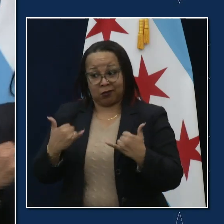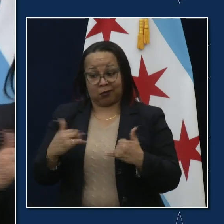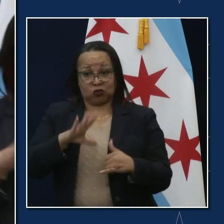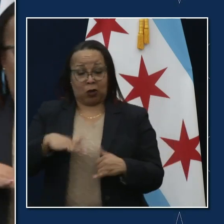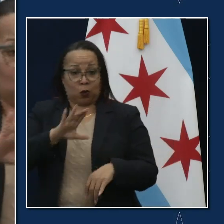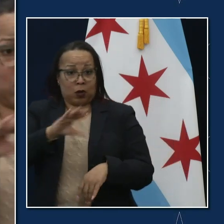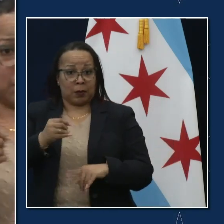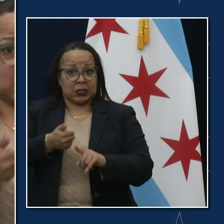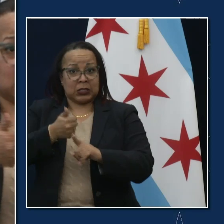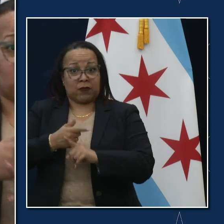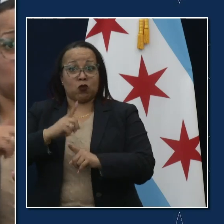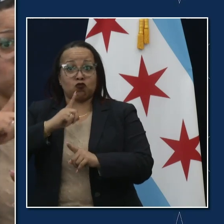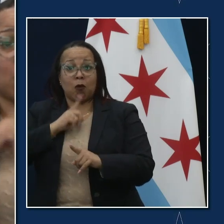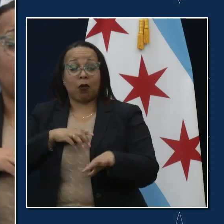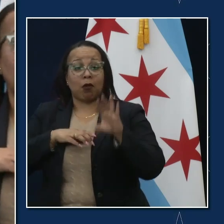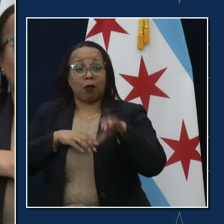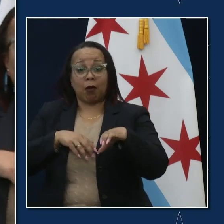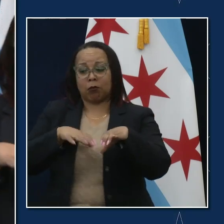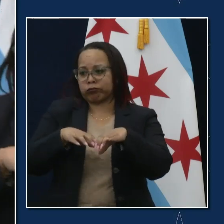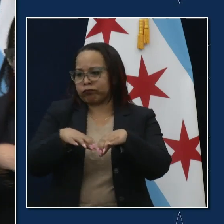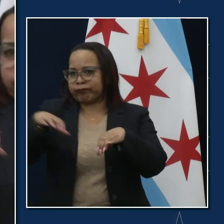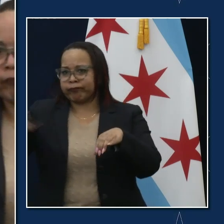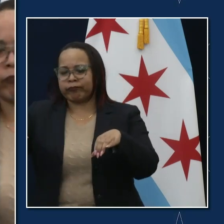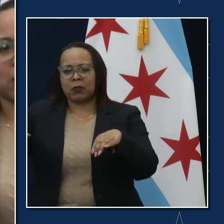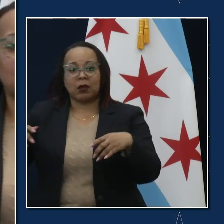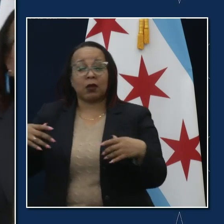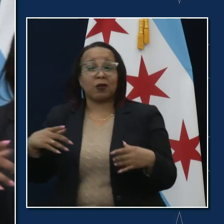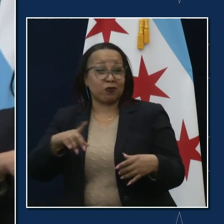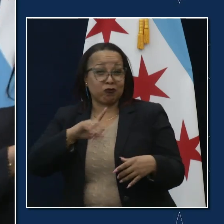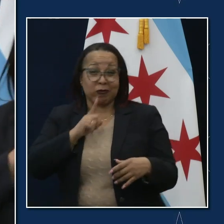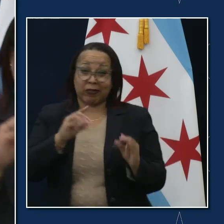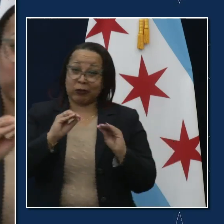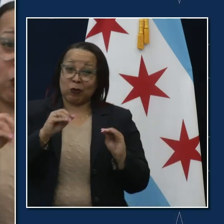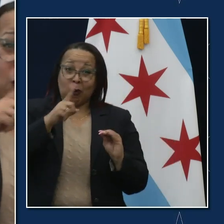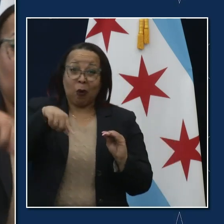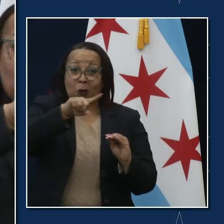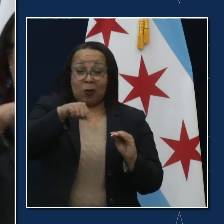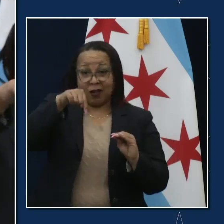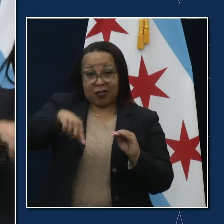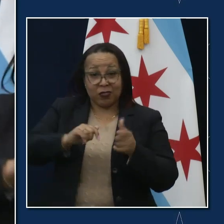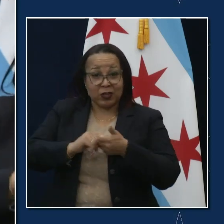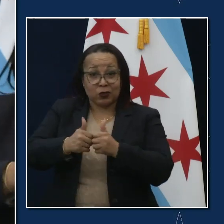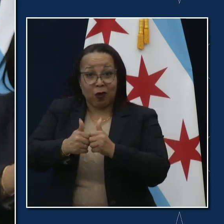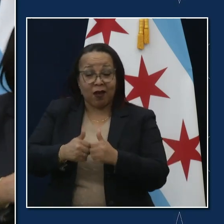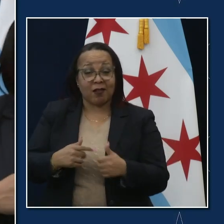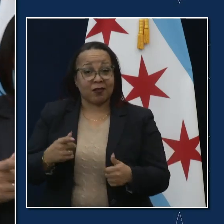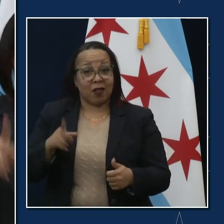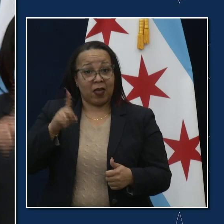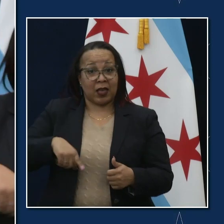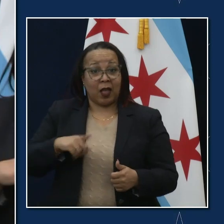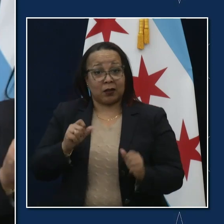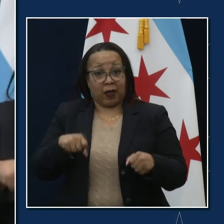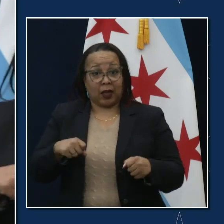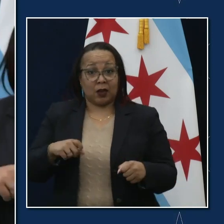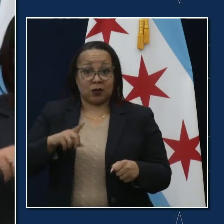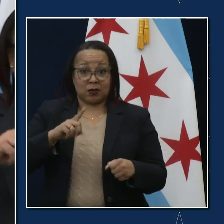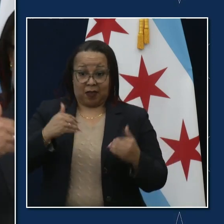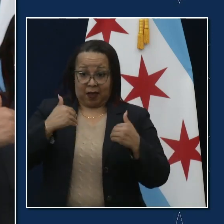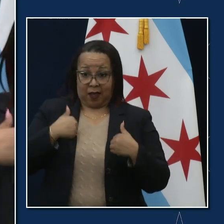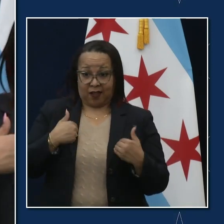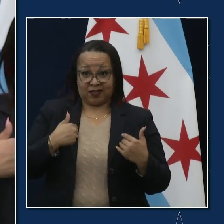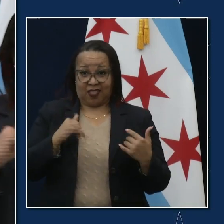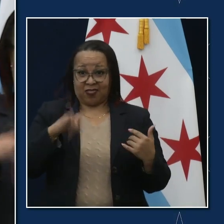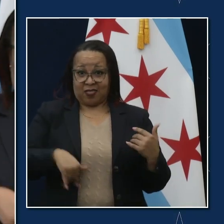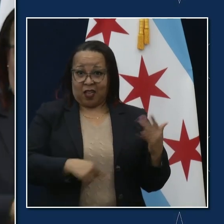companies expand their footprint. There is no one else in this race that has a record